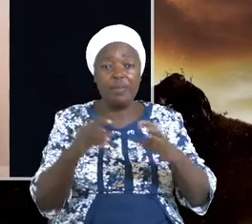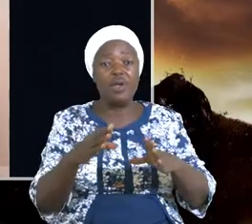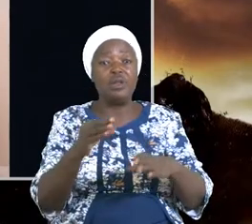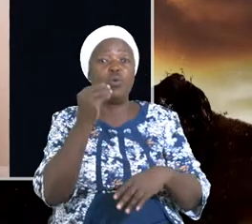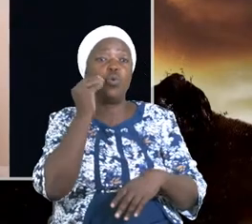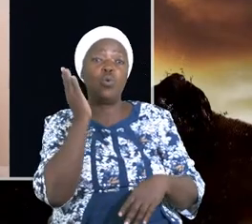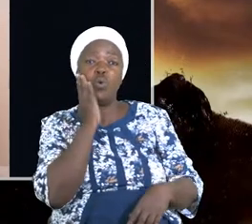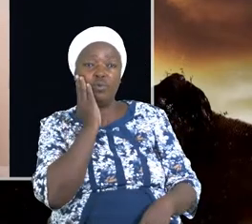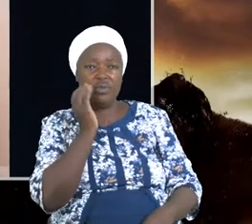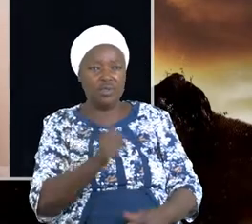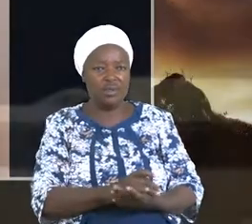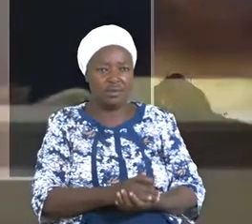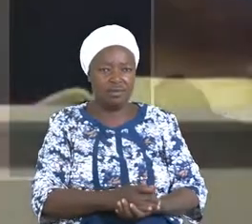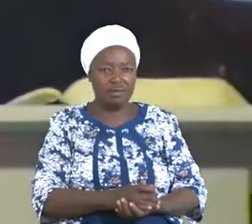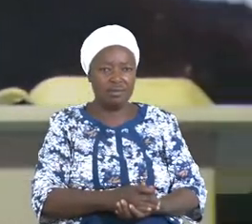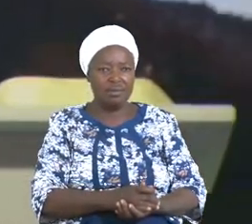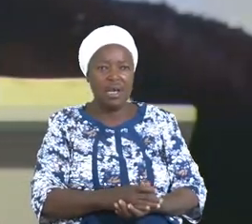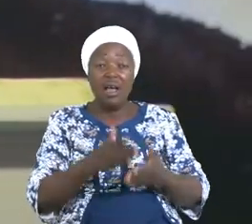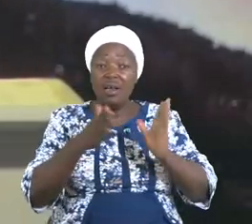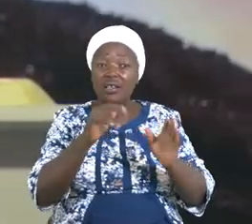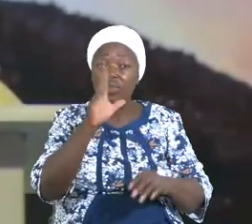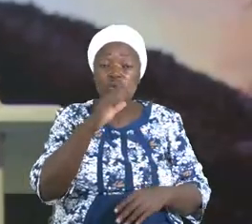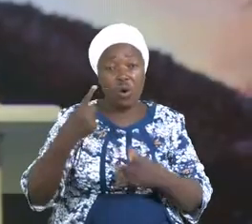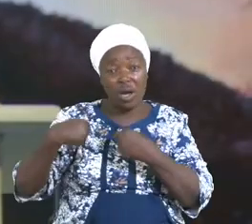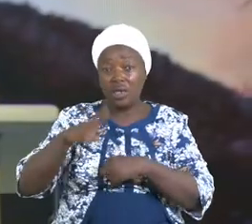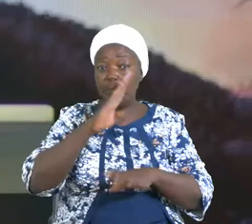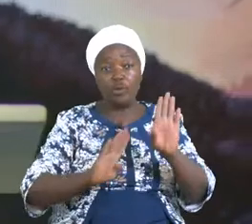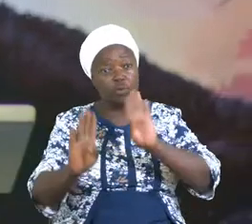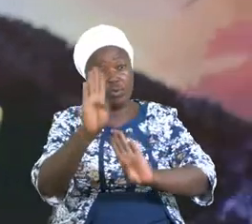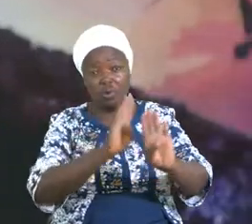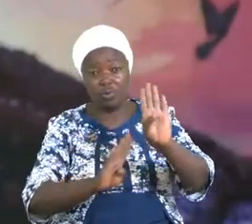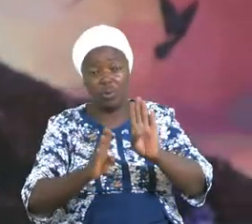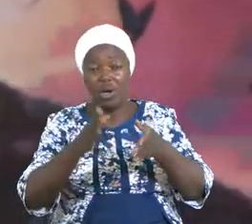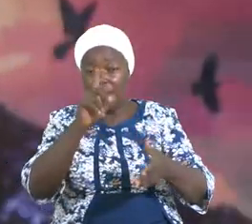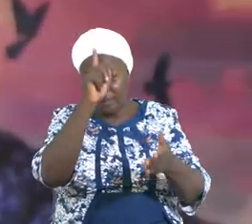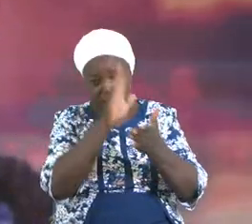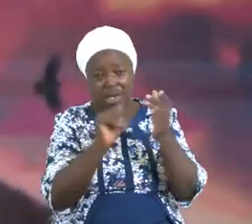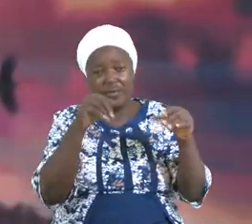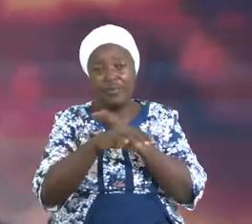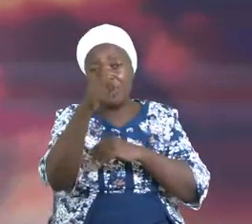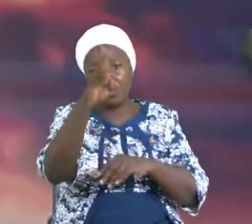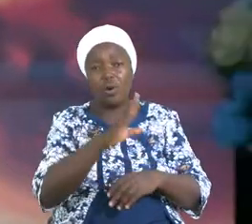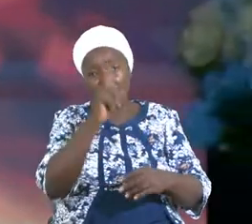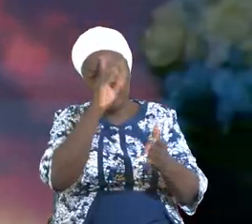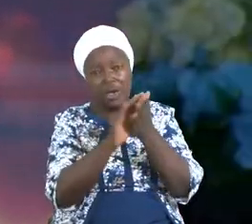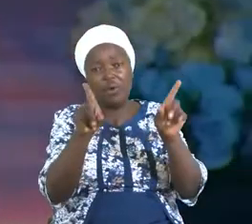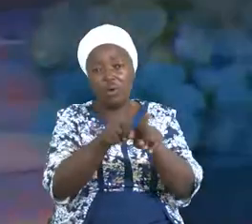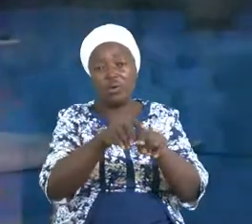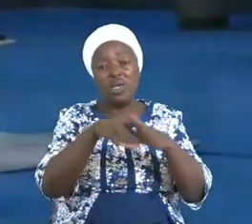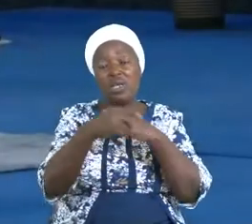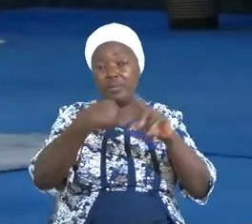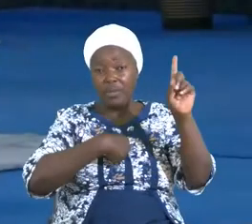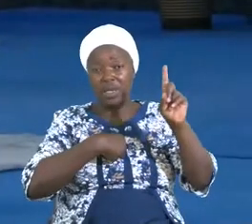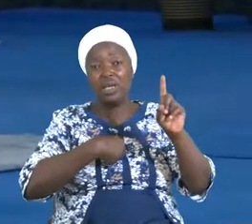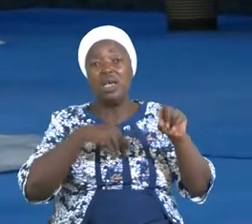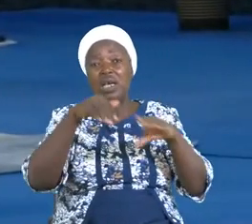Let not your heart be troubled. Believe in God. Believe also in me. In my Father's house